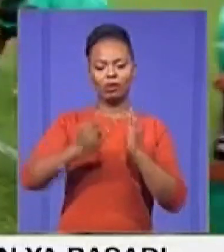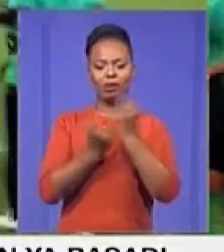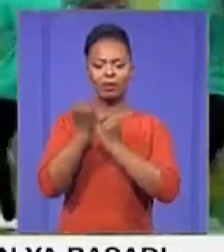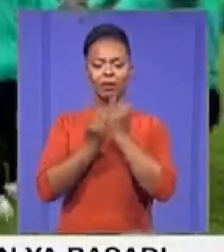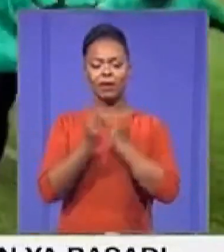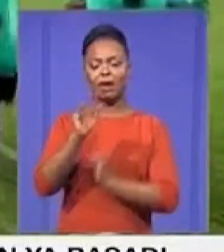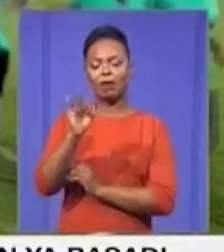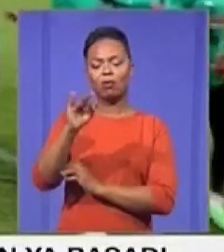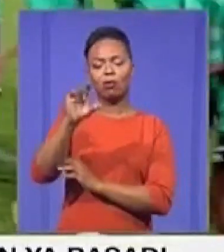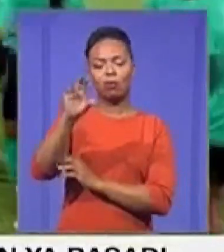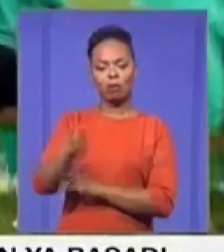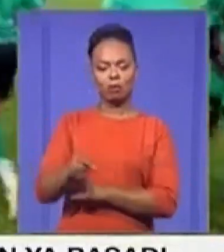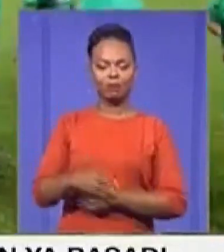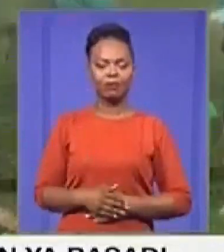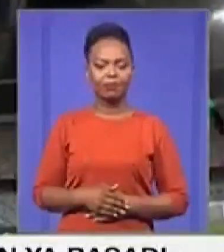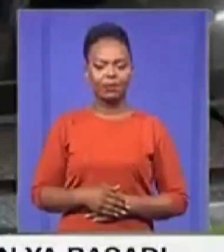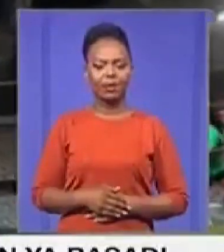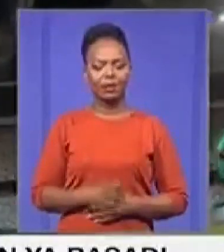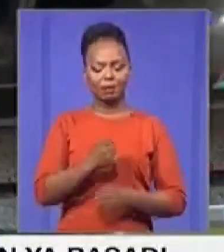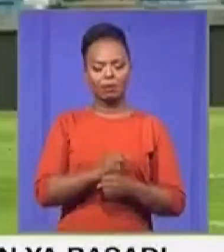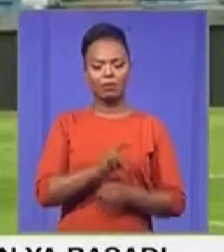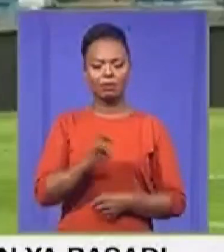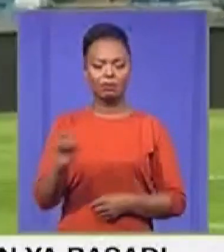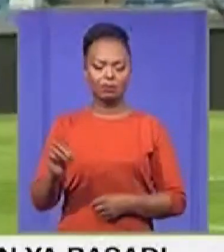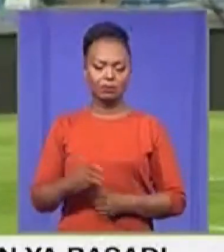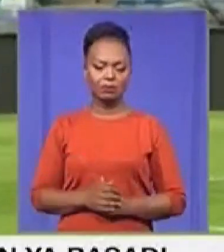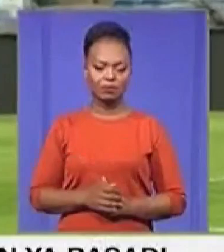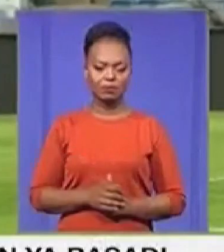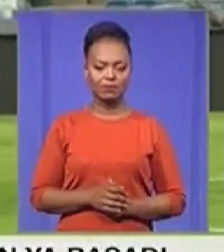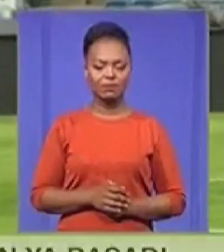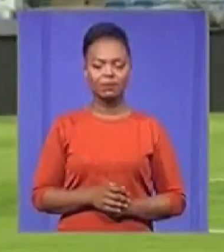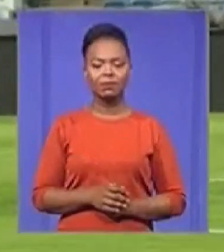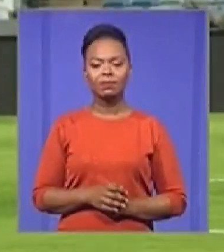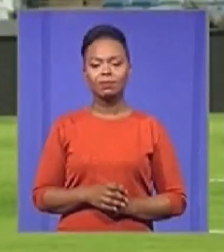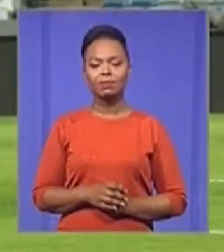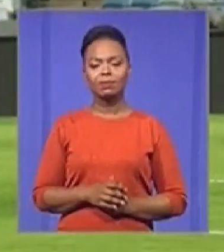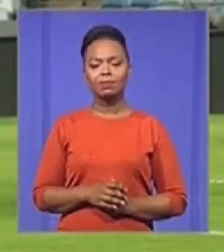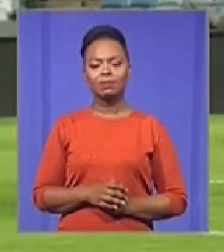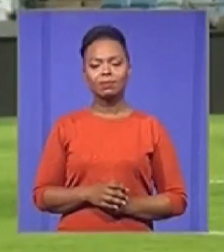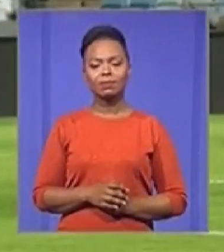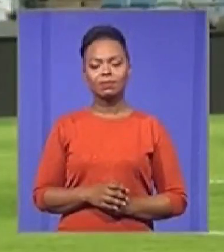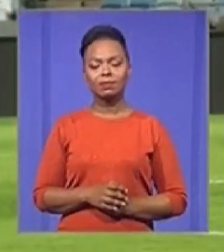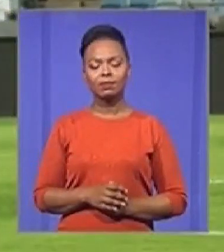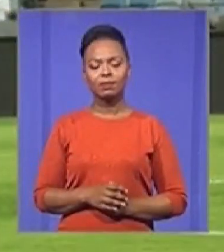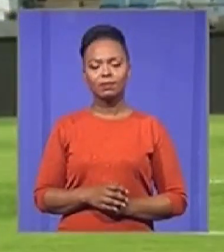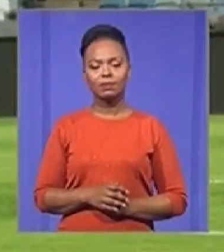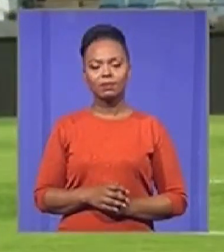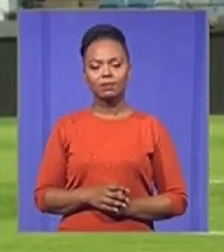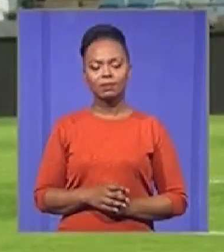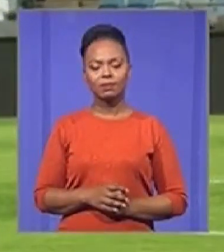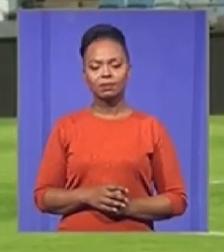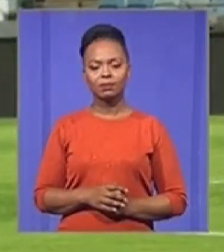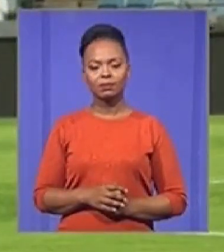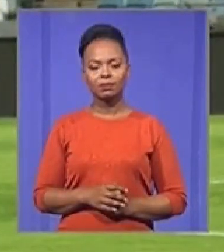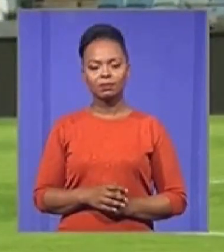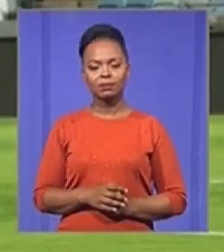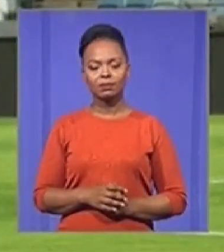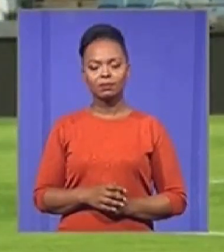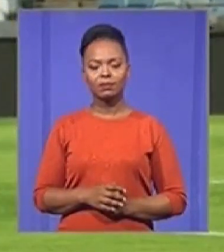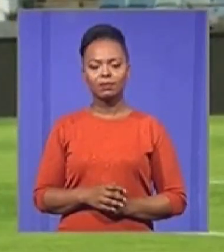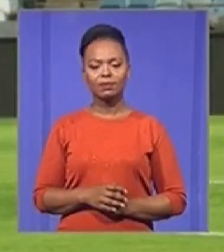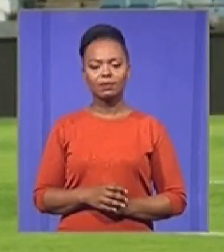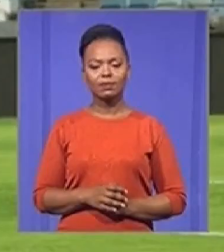ya AFCON ka ngwaga wa 2000. Sifiso Ramara wa ditaba tša SABC ke le ka